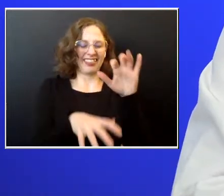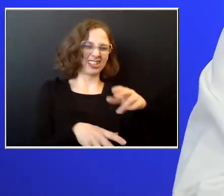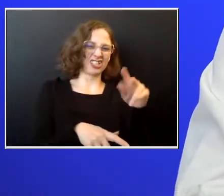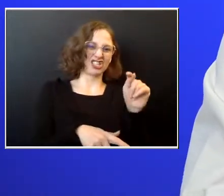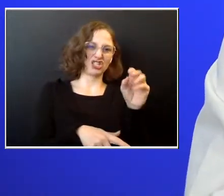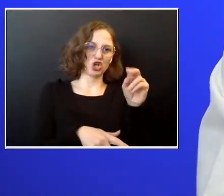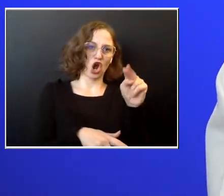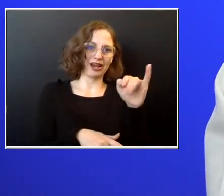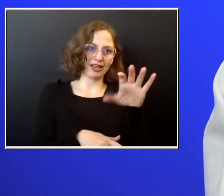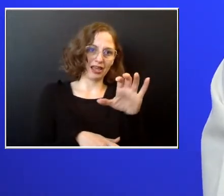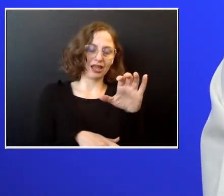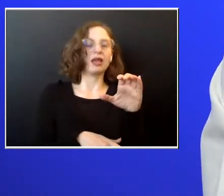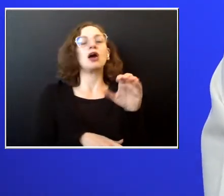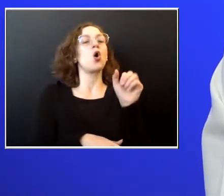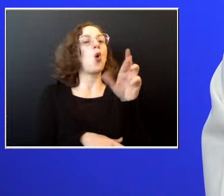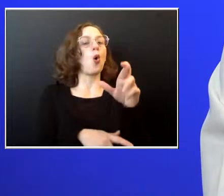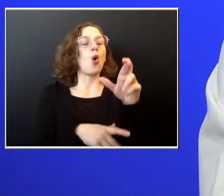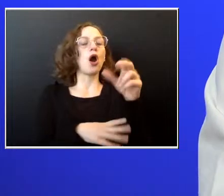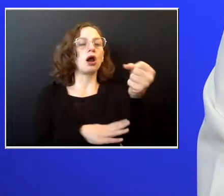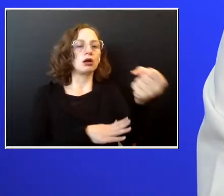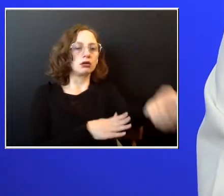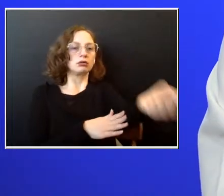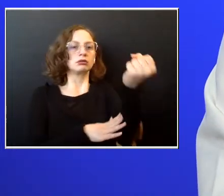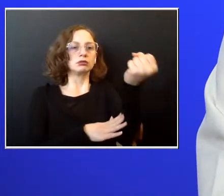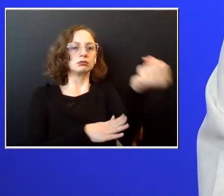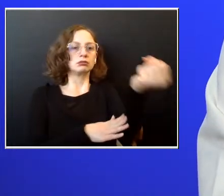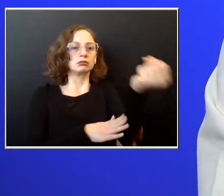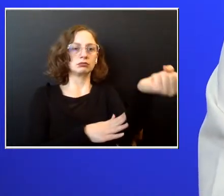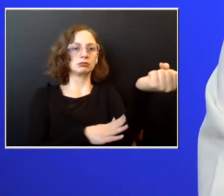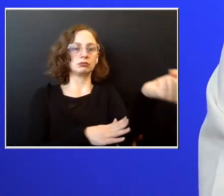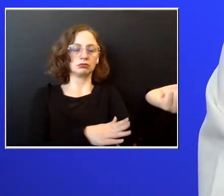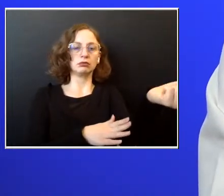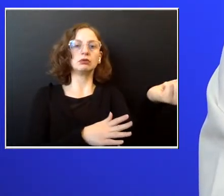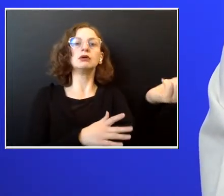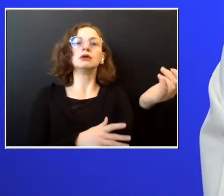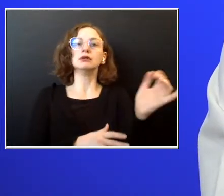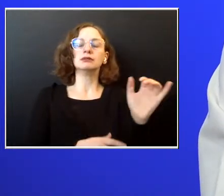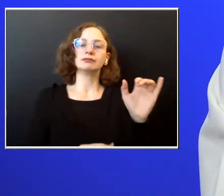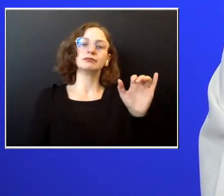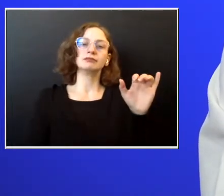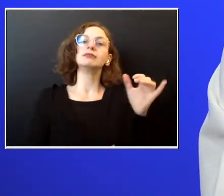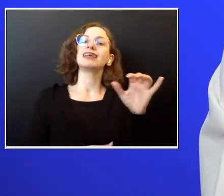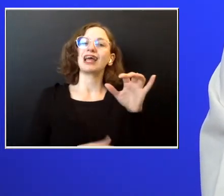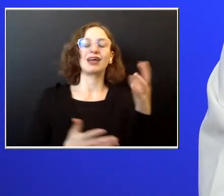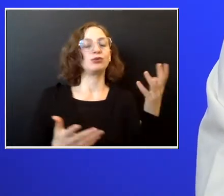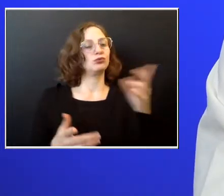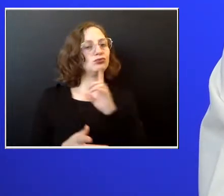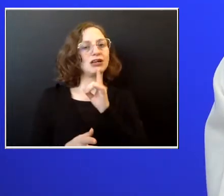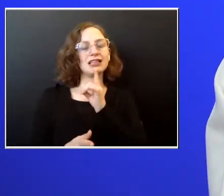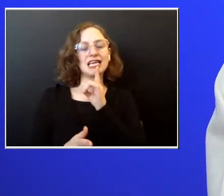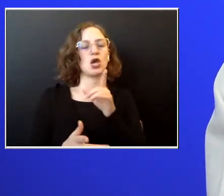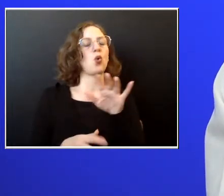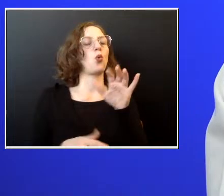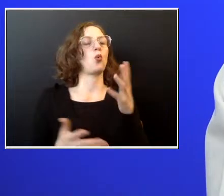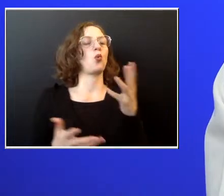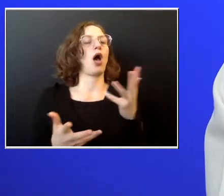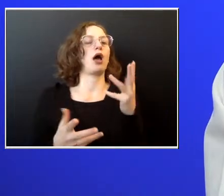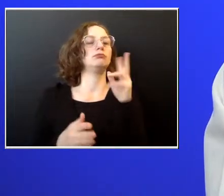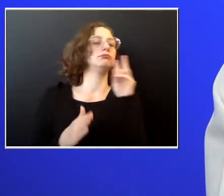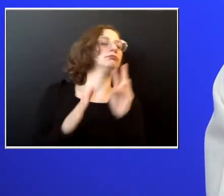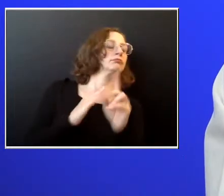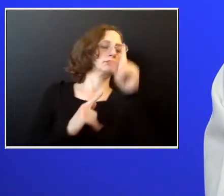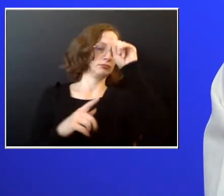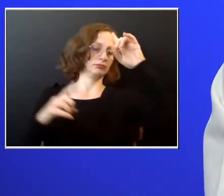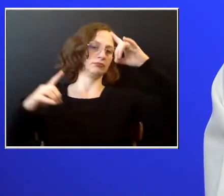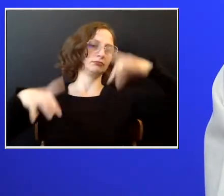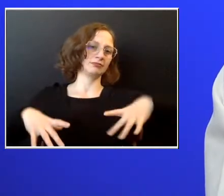extend and contract. And the harbinger is that you lose consciousness and you're out for usually a matter of seconds